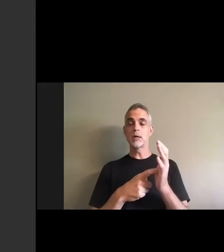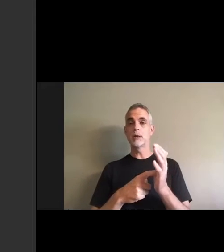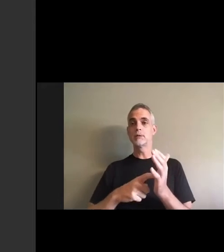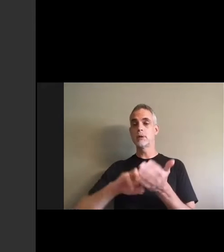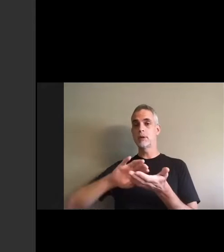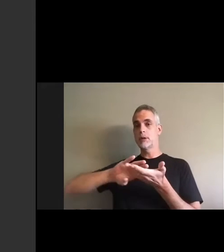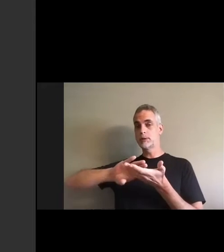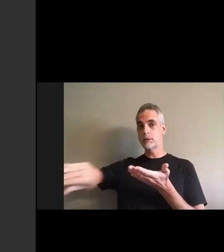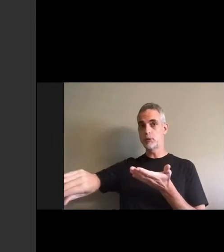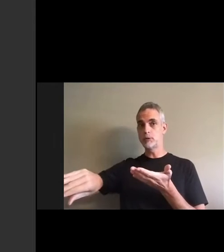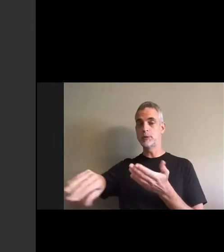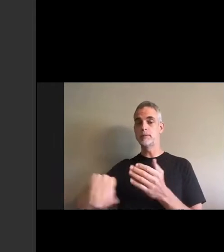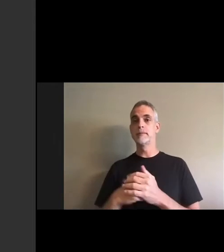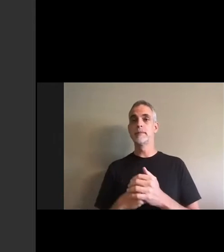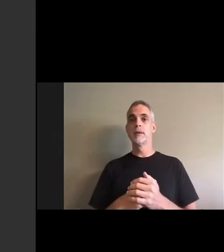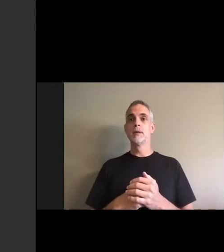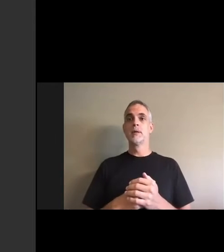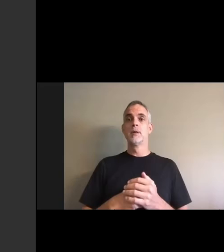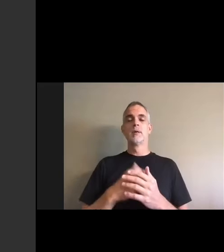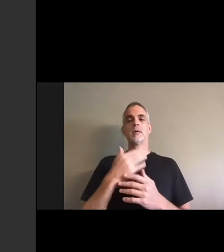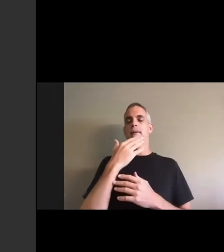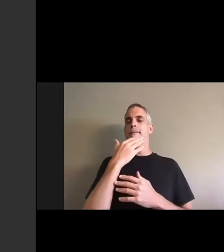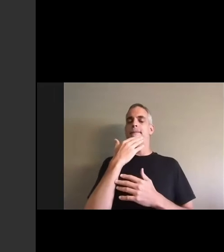We need to recognize exclusion.